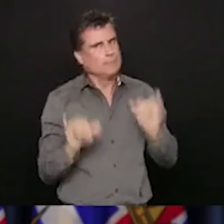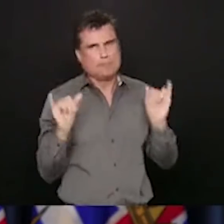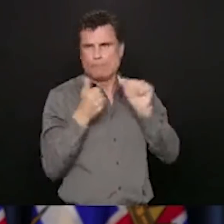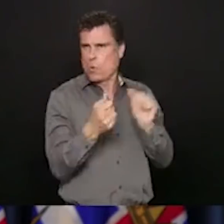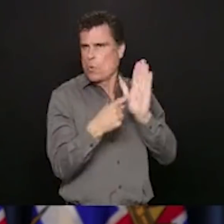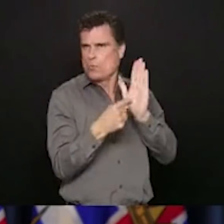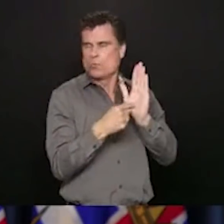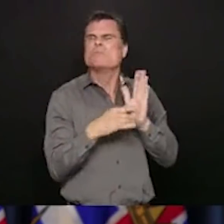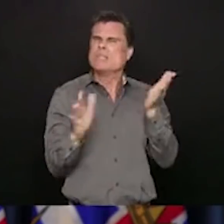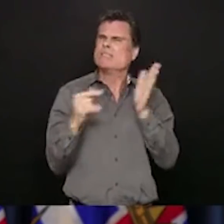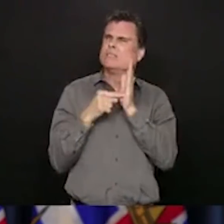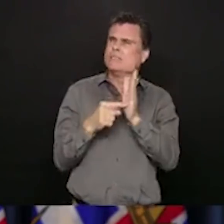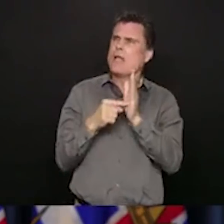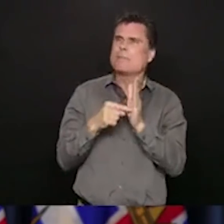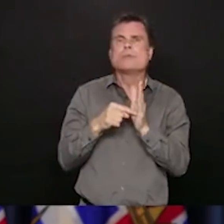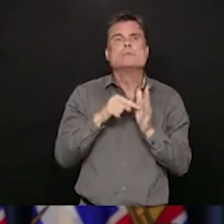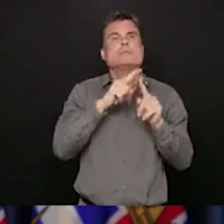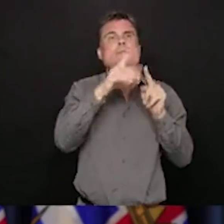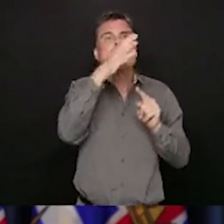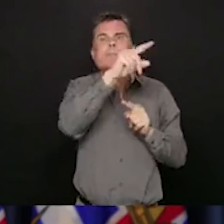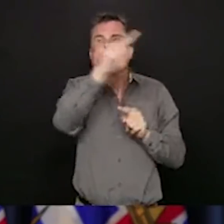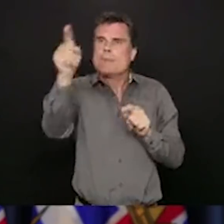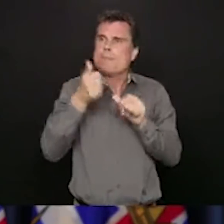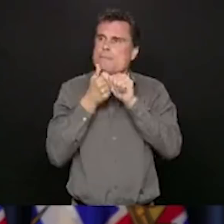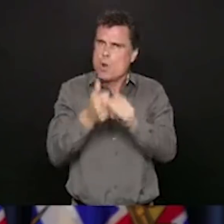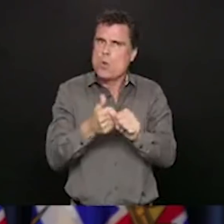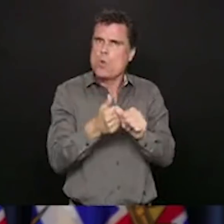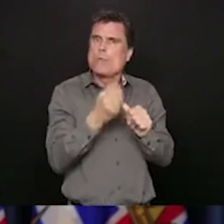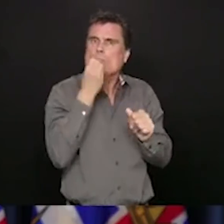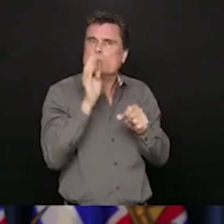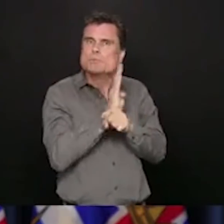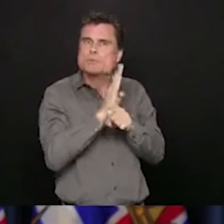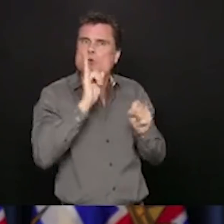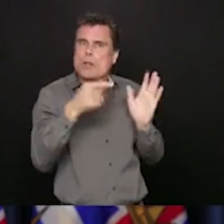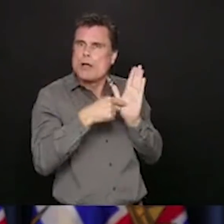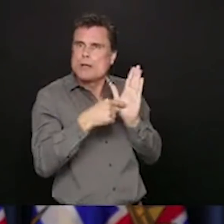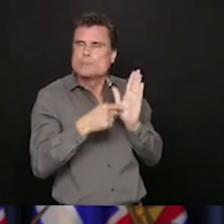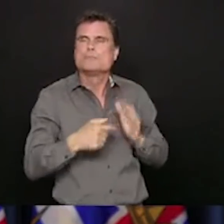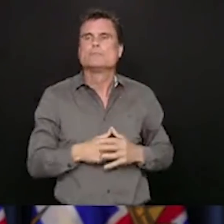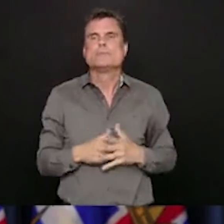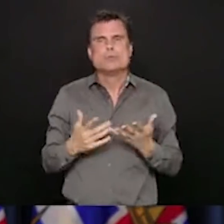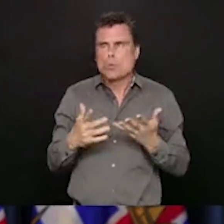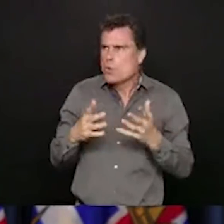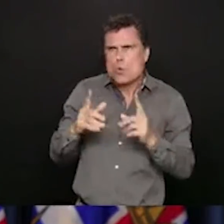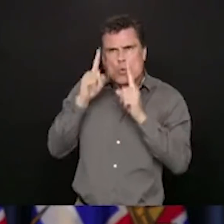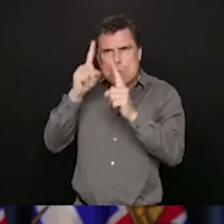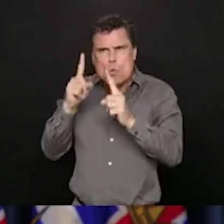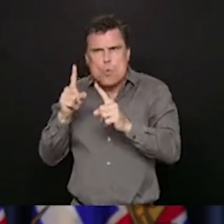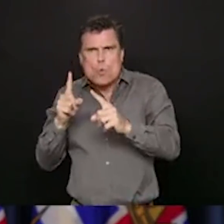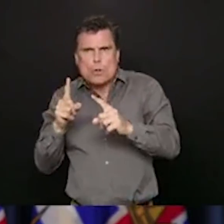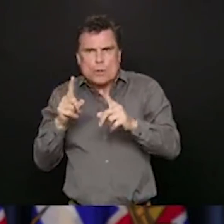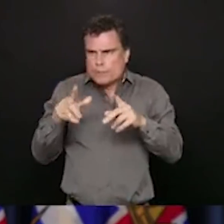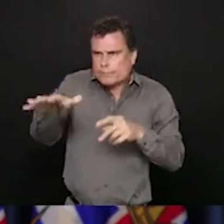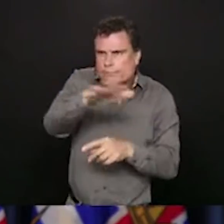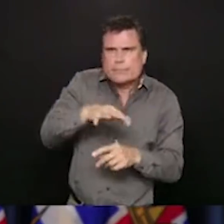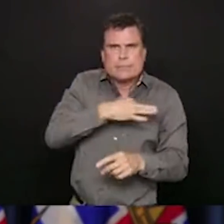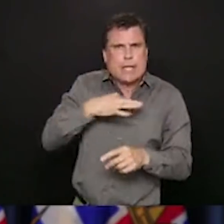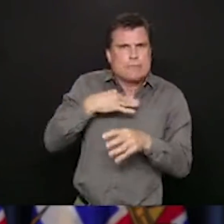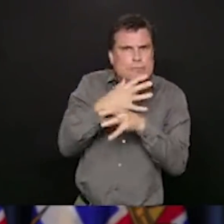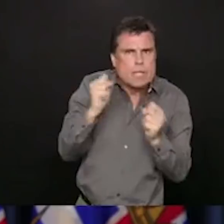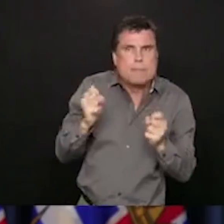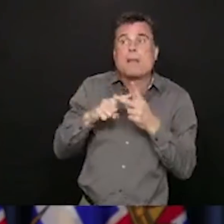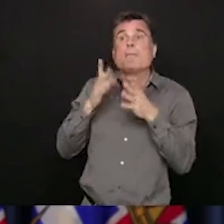place so the public has confidence that they can once again get back to a regular schedule of consumption, whether that's to be